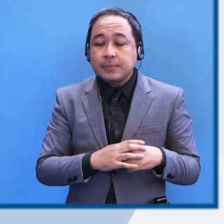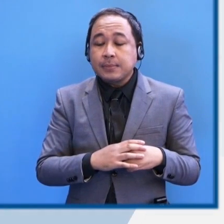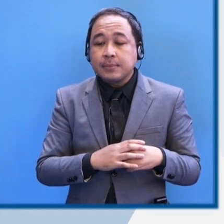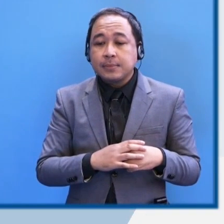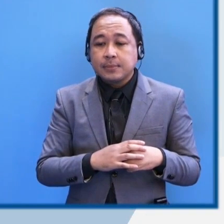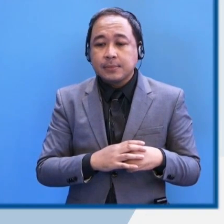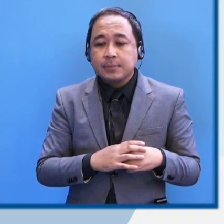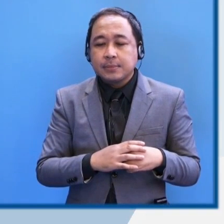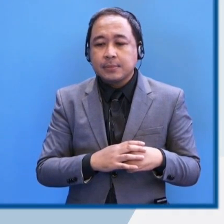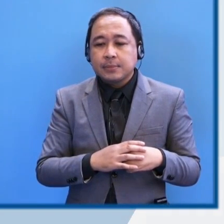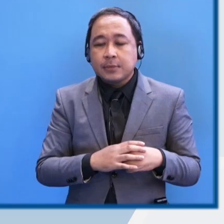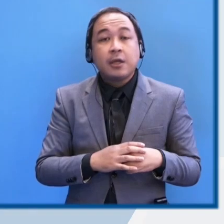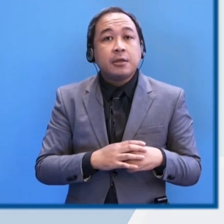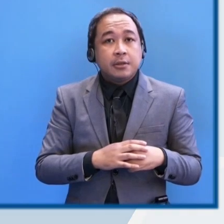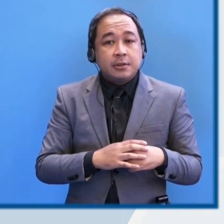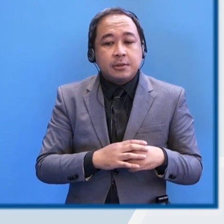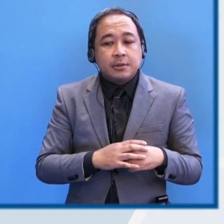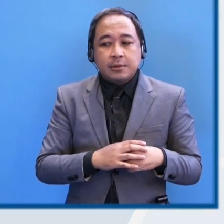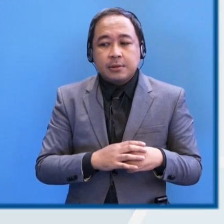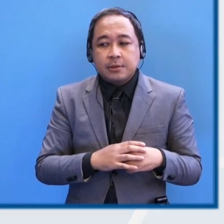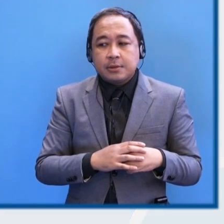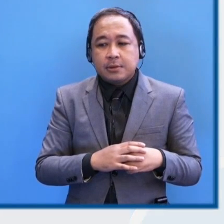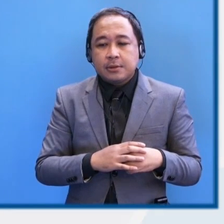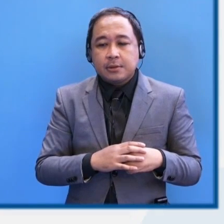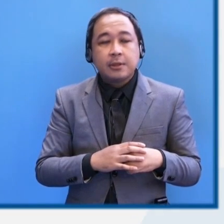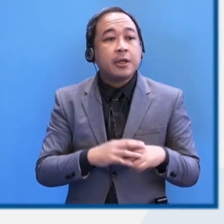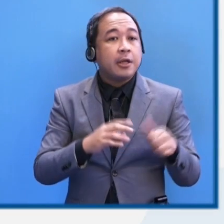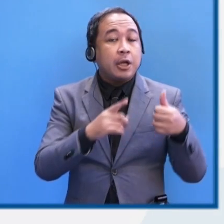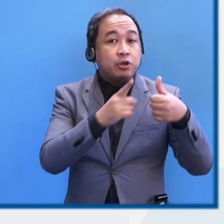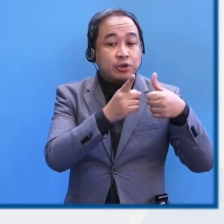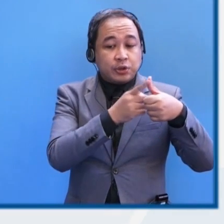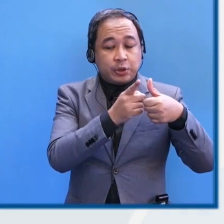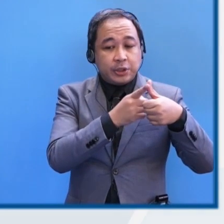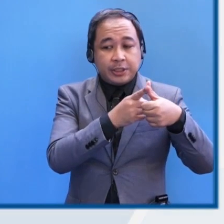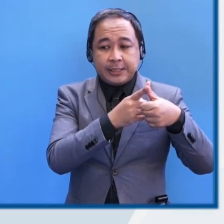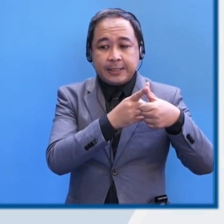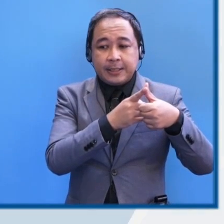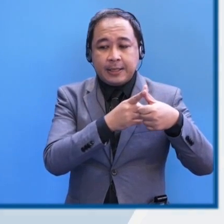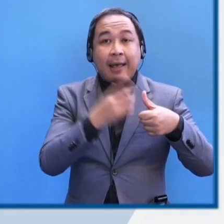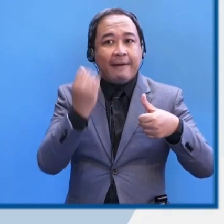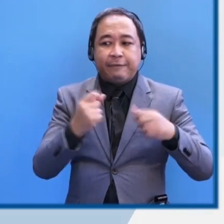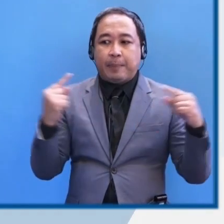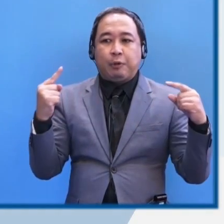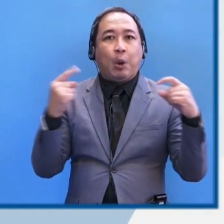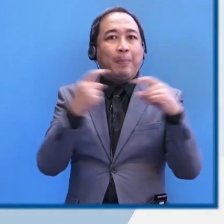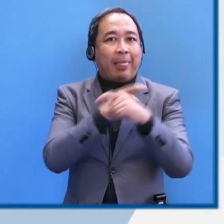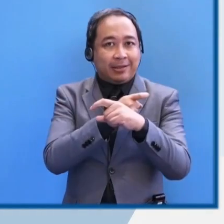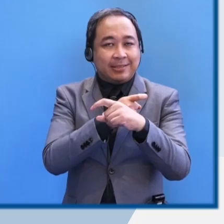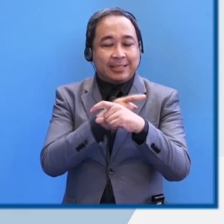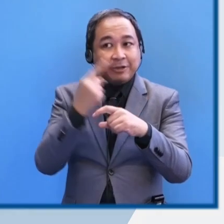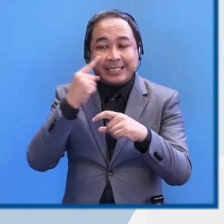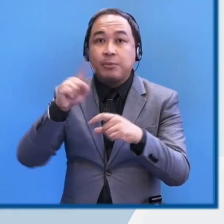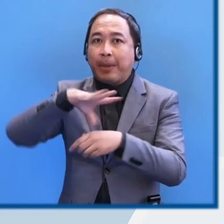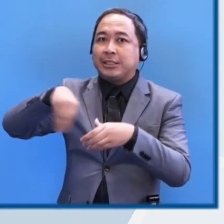the complex threats and needs integrated solution, that we know it. There's a community exclusion was